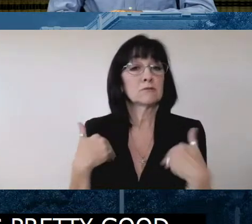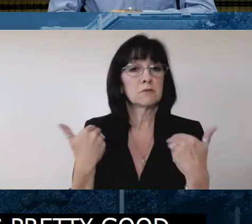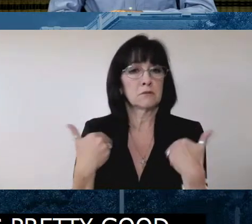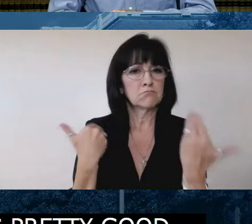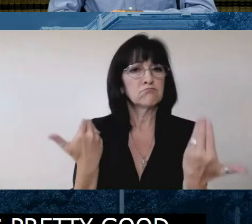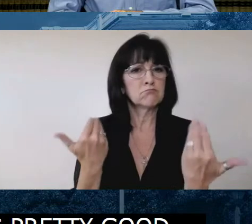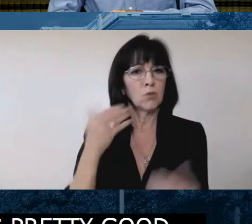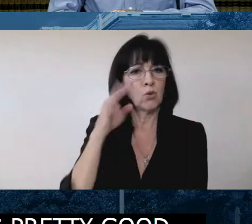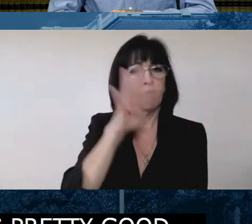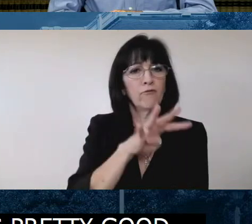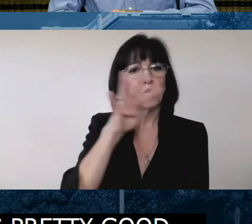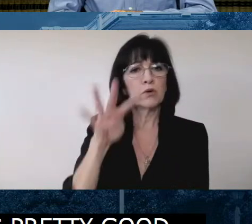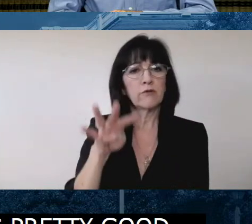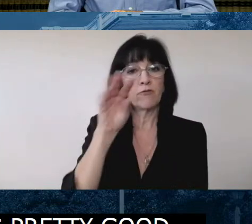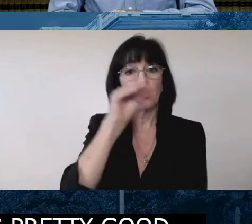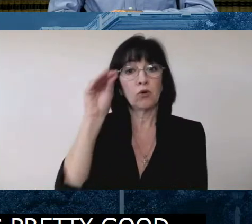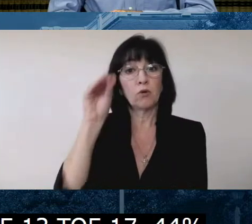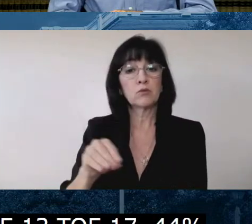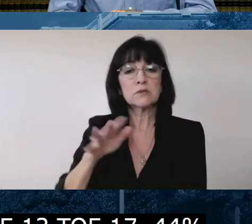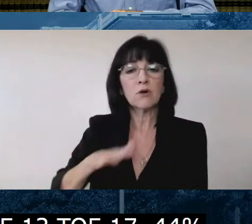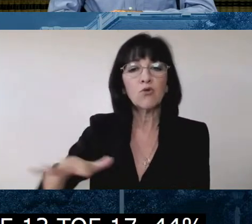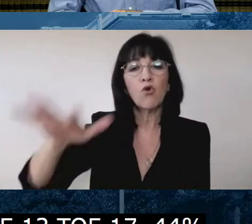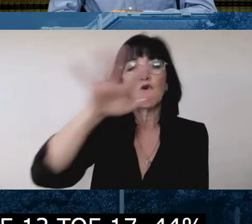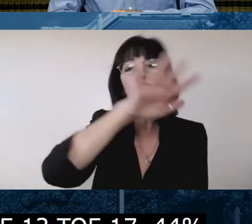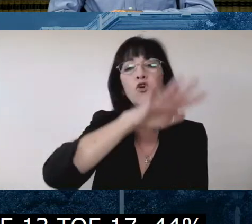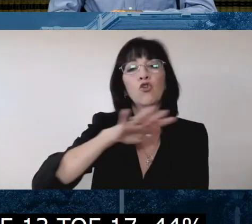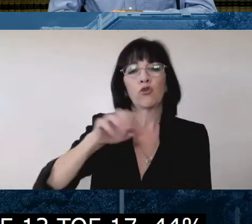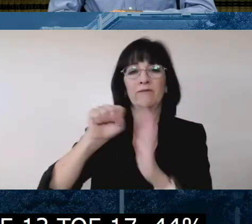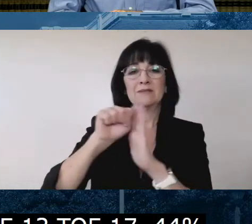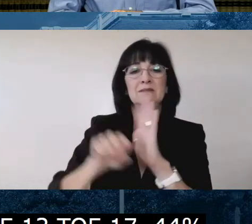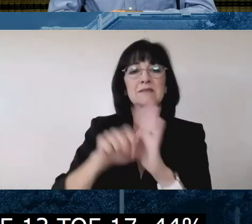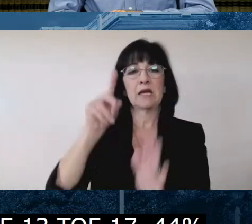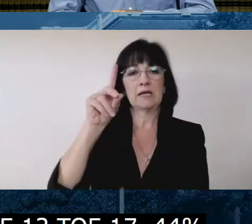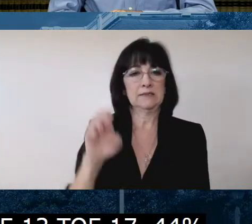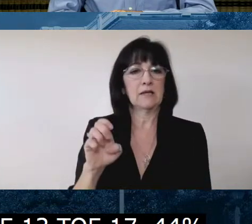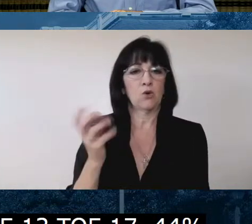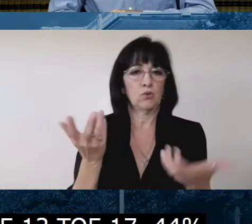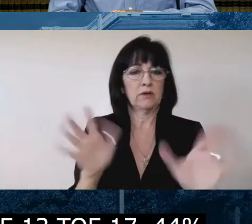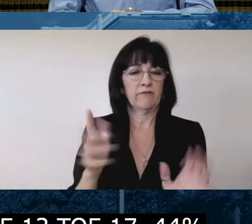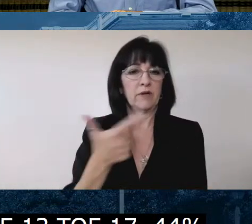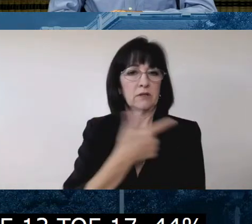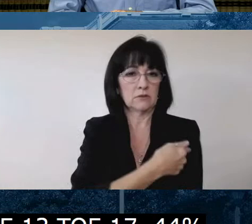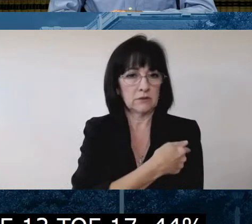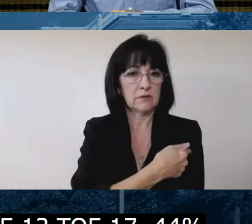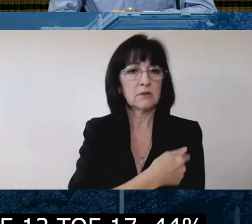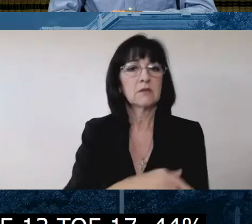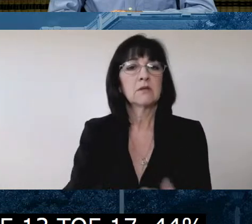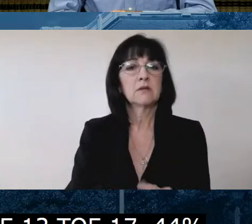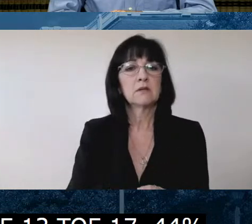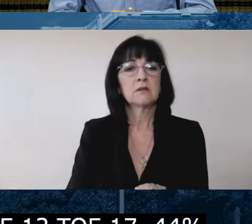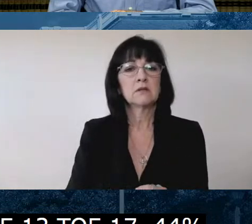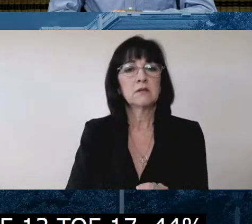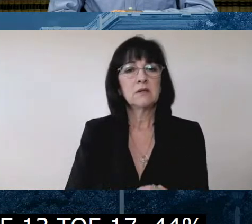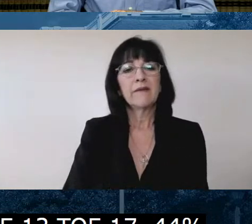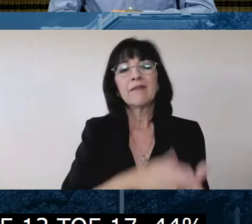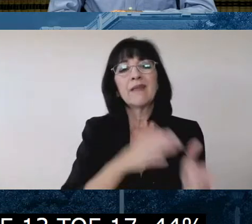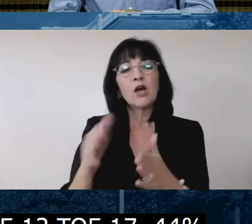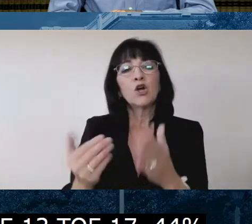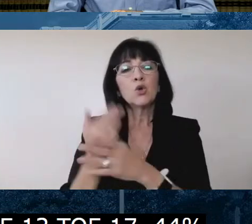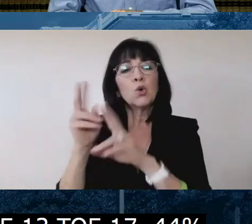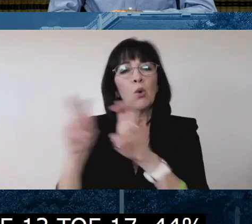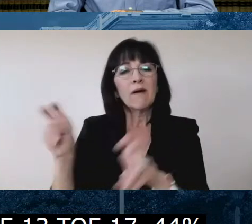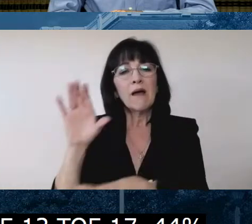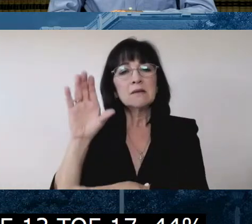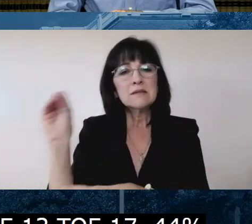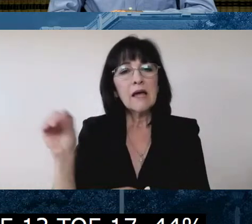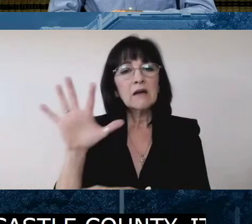44% of those statewide are vaccinated, 51% in Newcastle County. It does lag, 36%